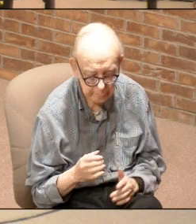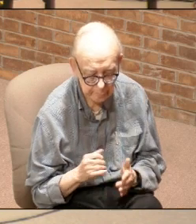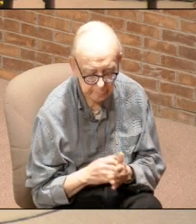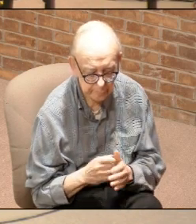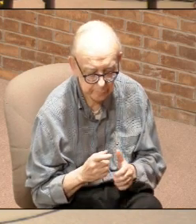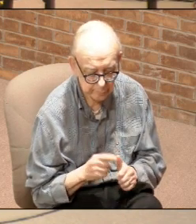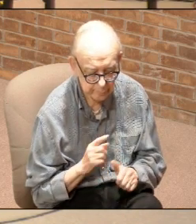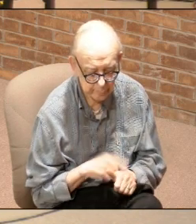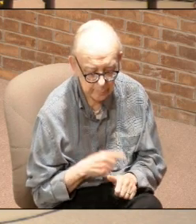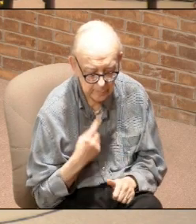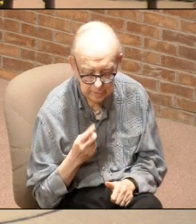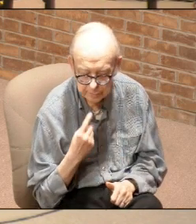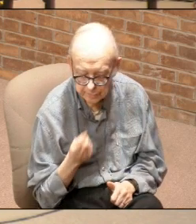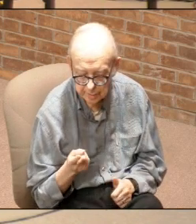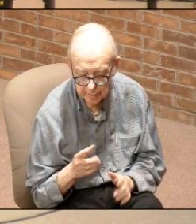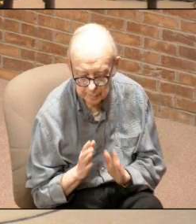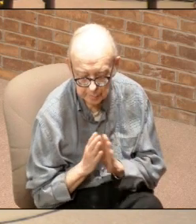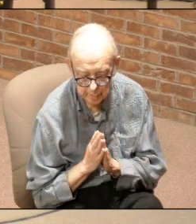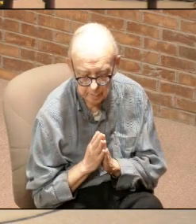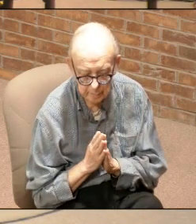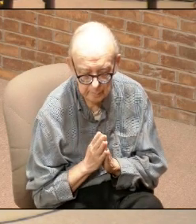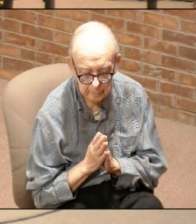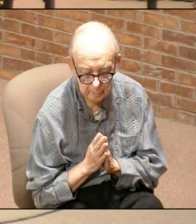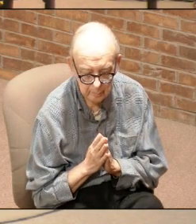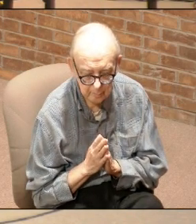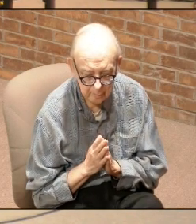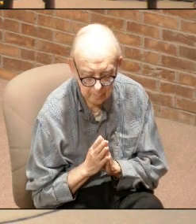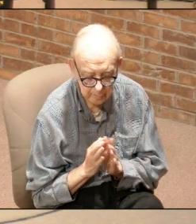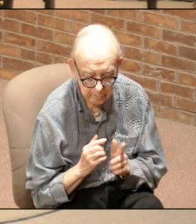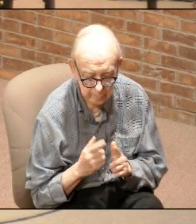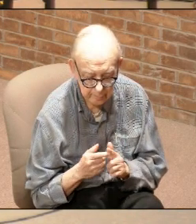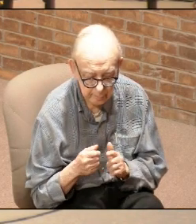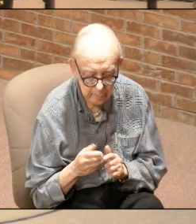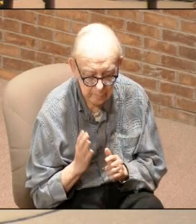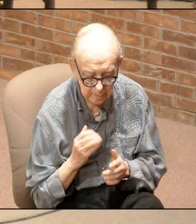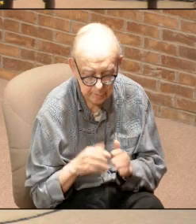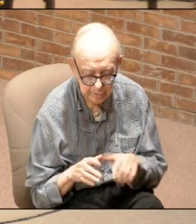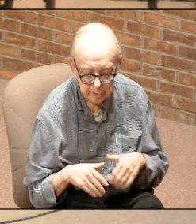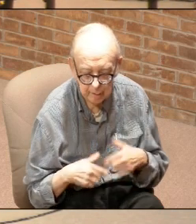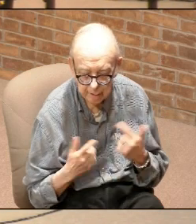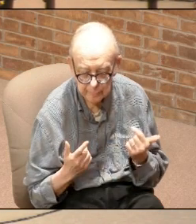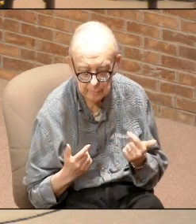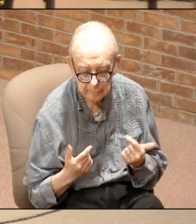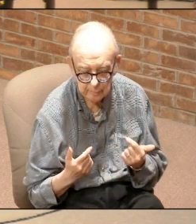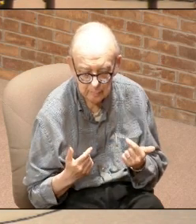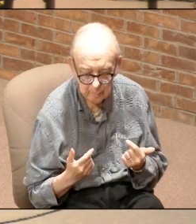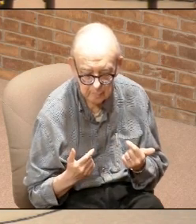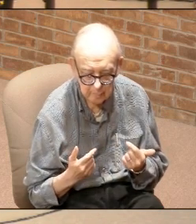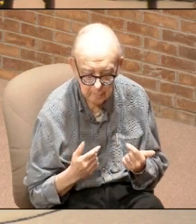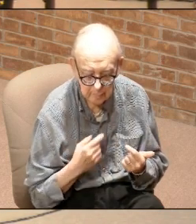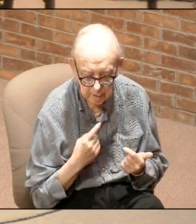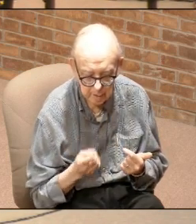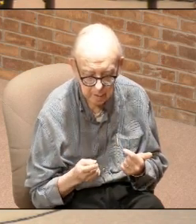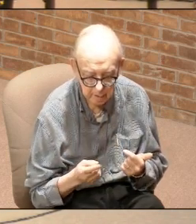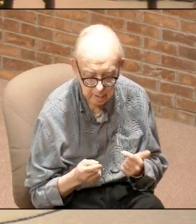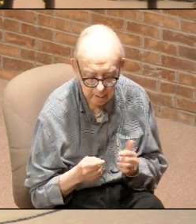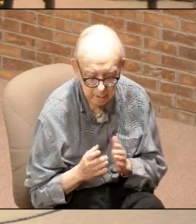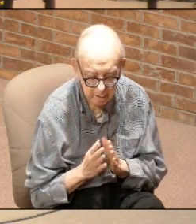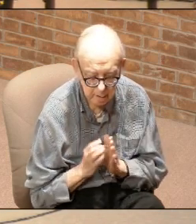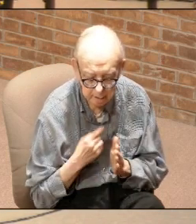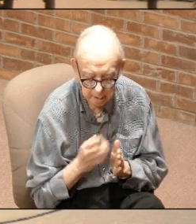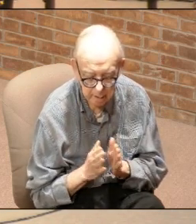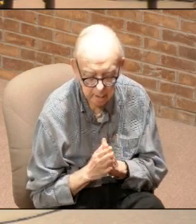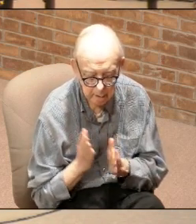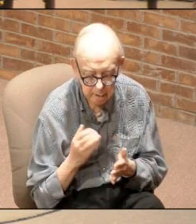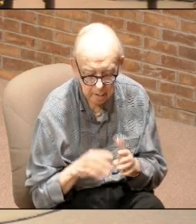is the first time you've ever said that prayer uh then then god's come into your life and they'll tell you that saying this prayer god